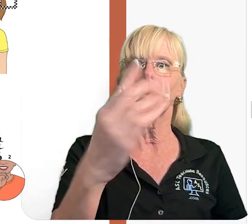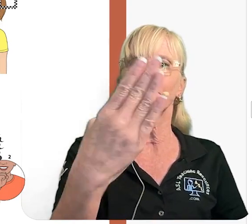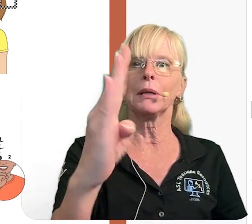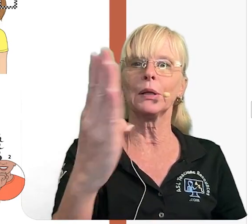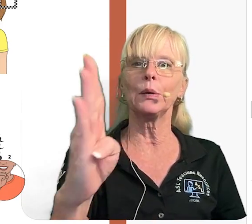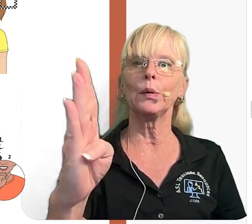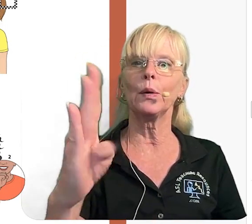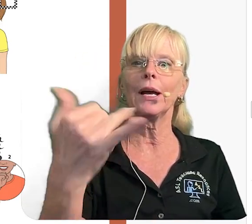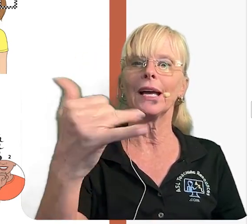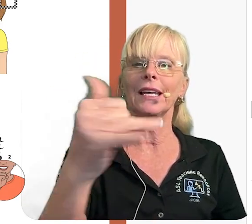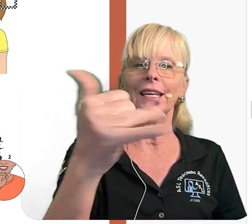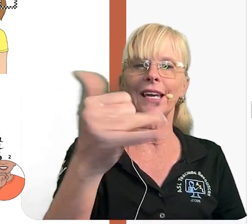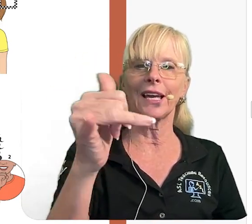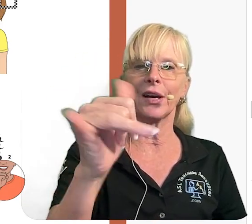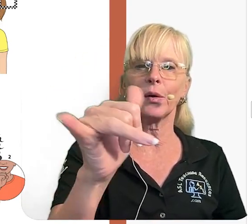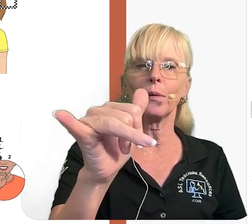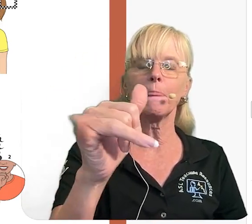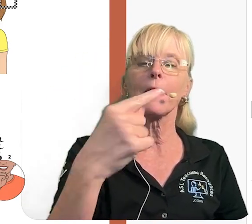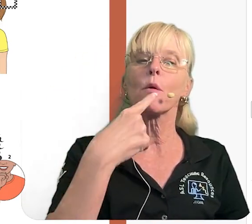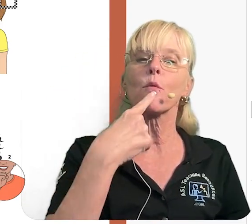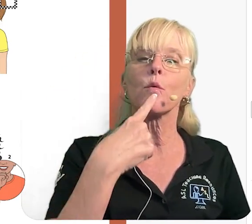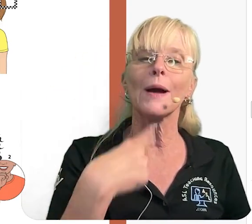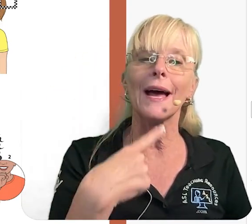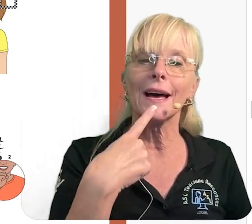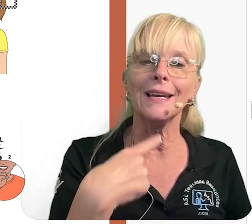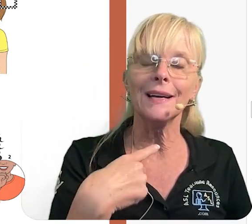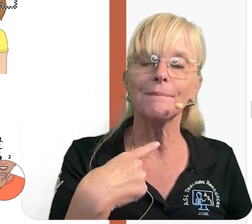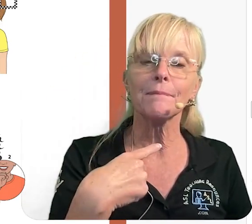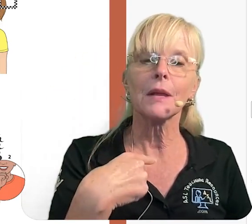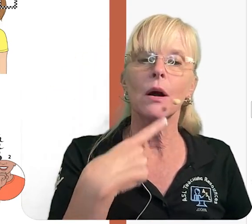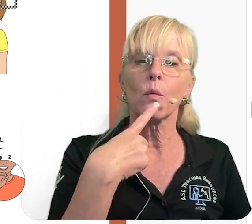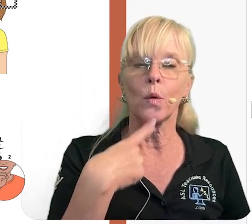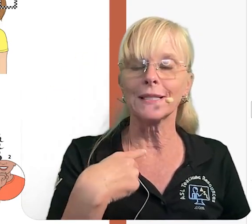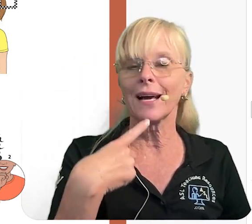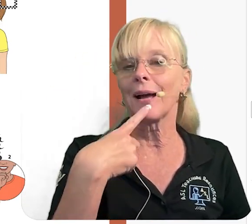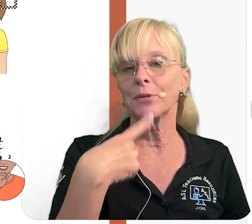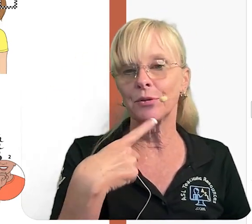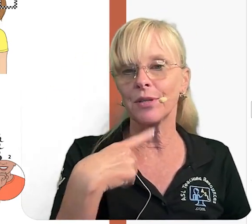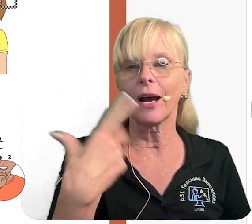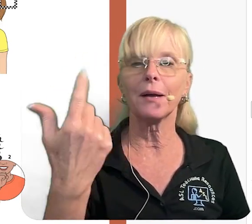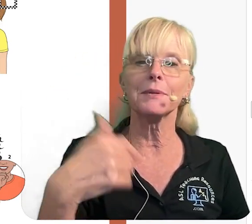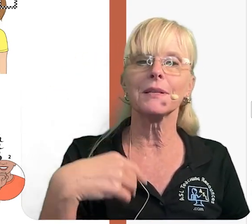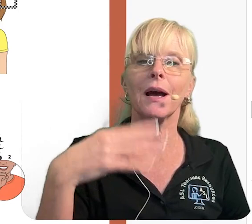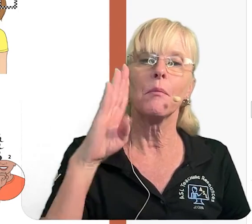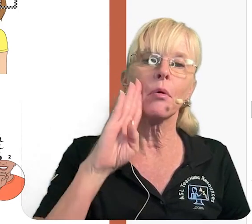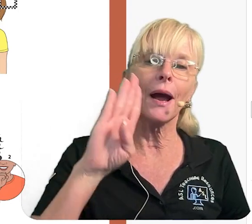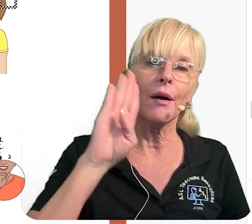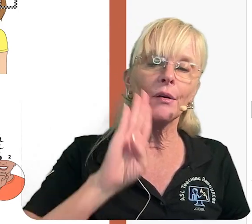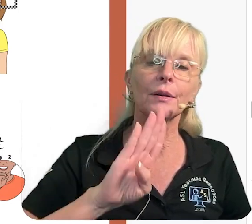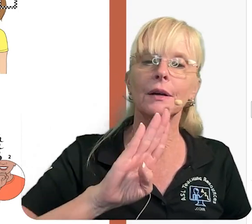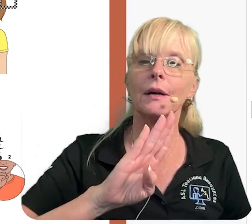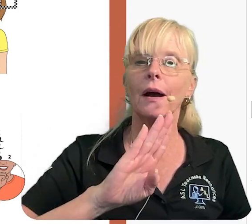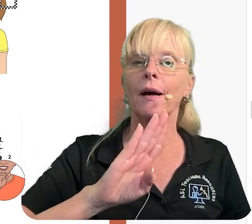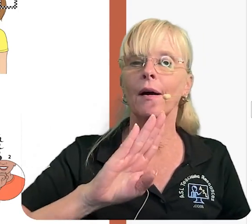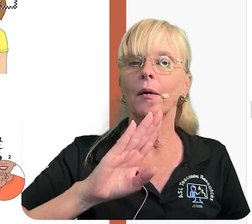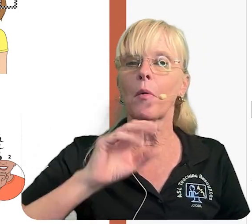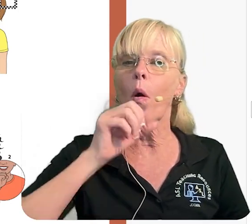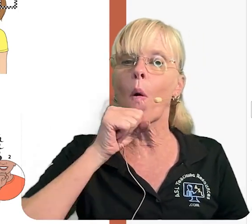green, blue, yellow, red, 1 time, 2 times,